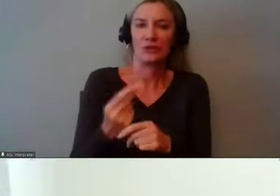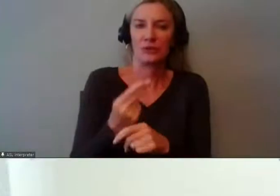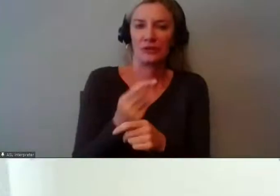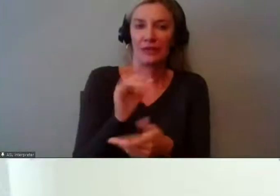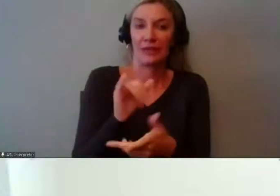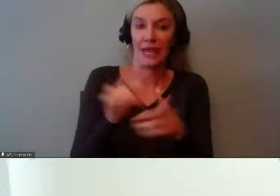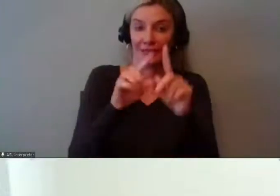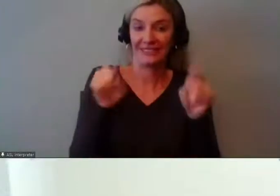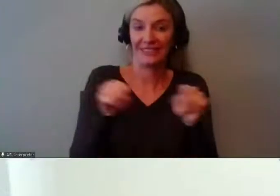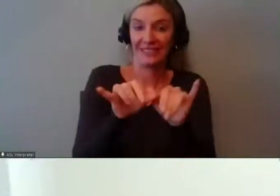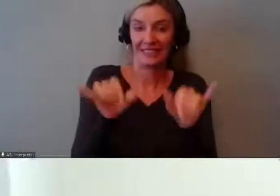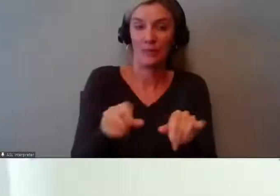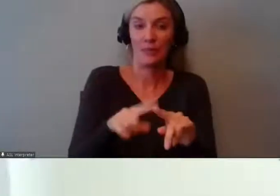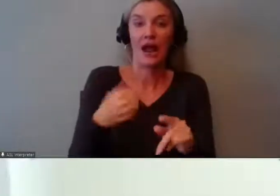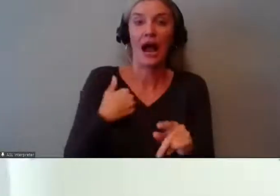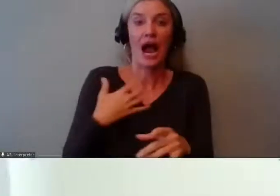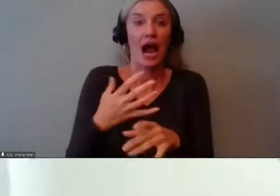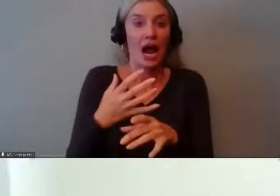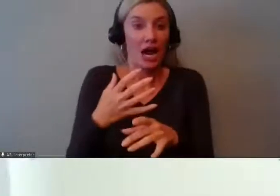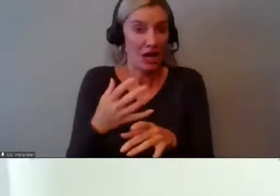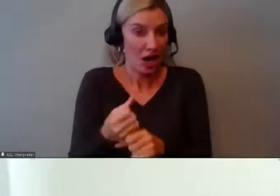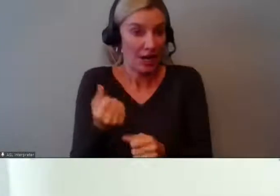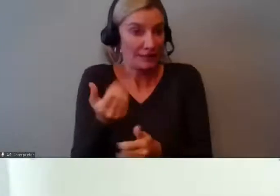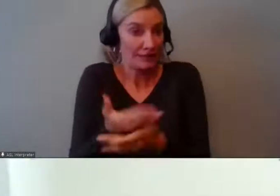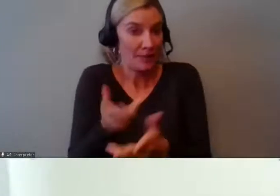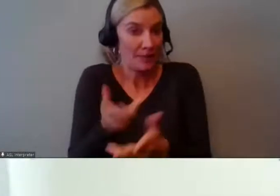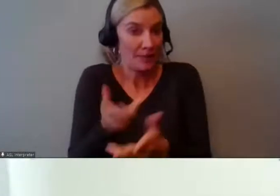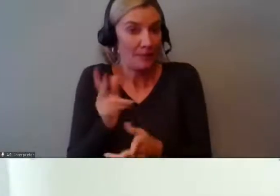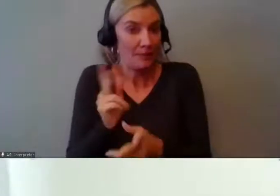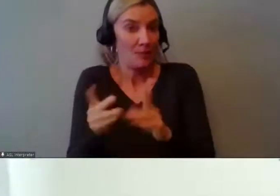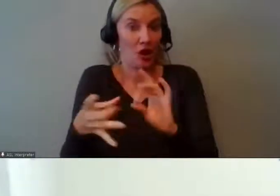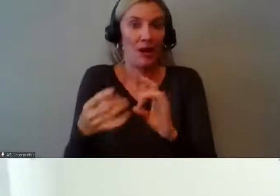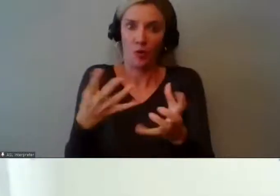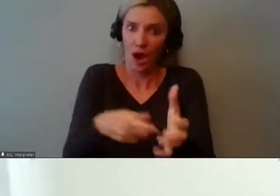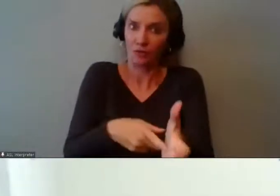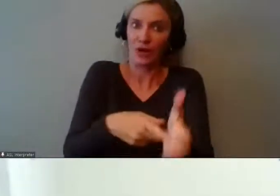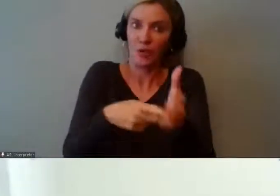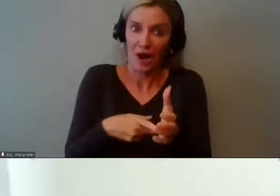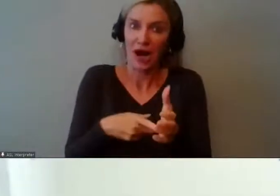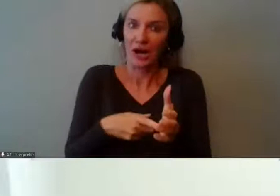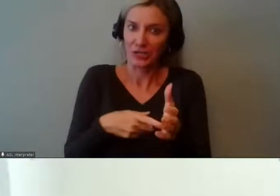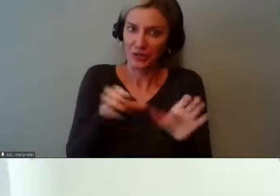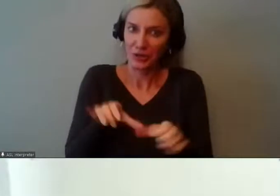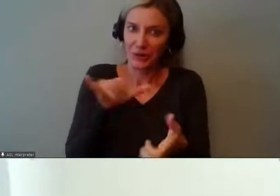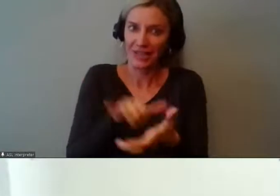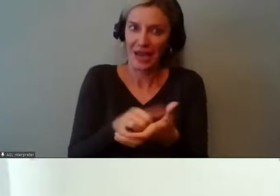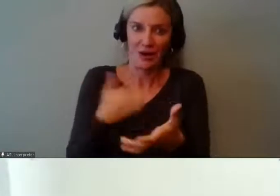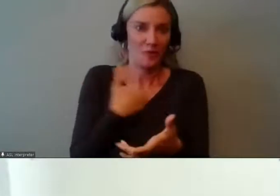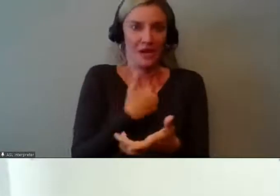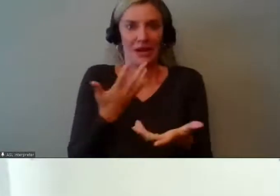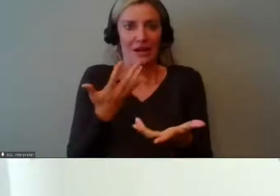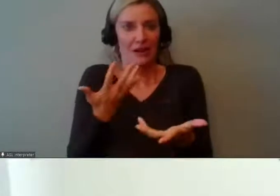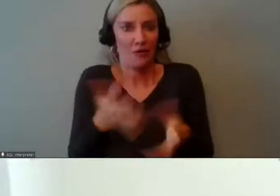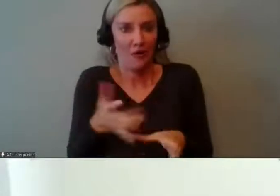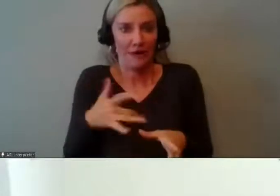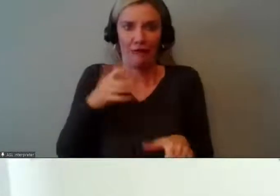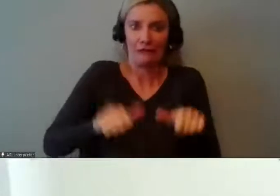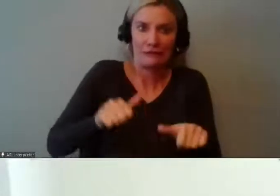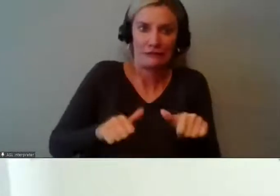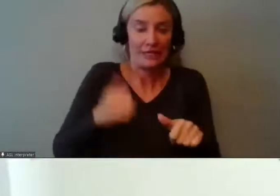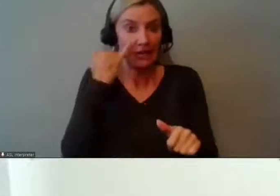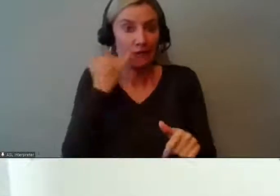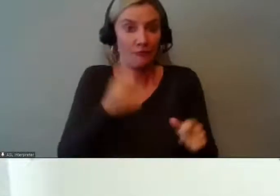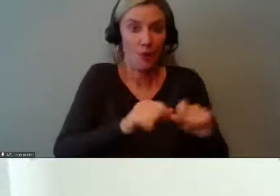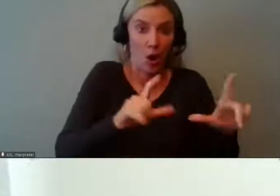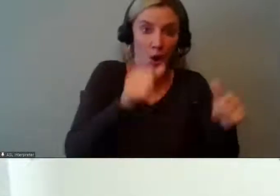of emails saying, "Make it all mandatory. We don't want to have to make these decisions." So no, I don't know. The penalty is it's